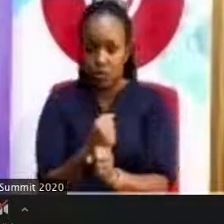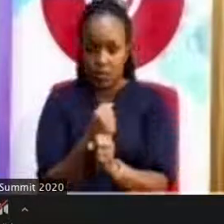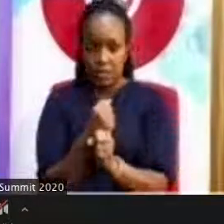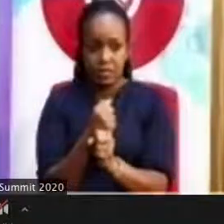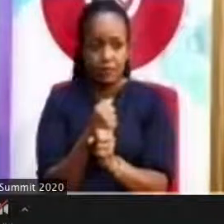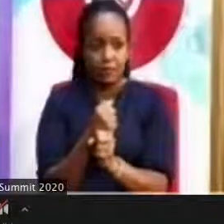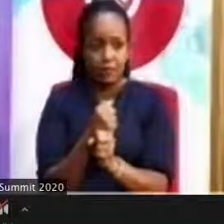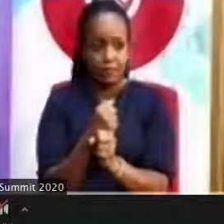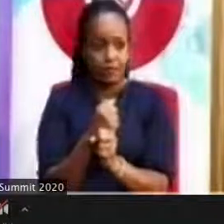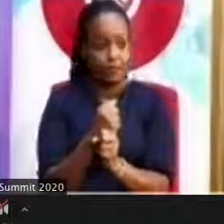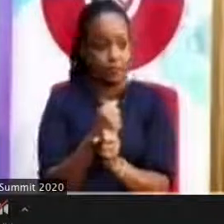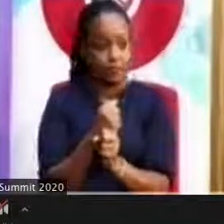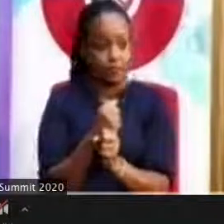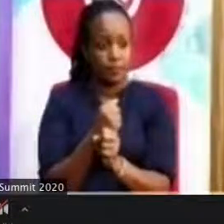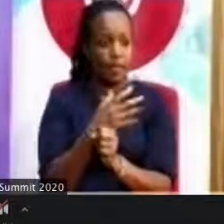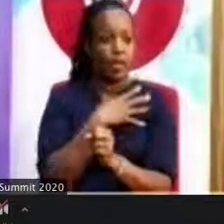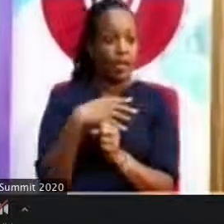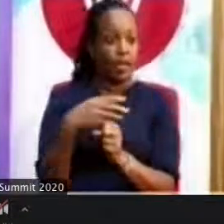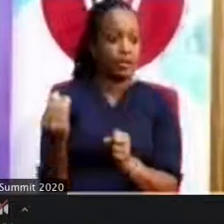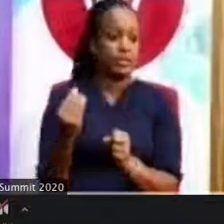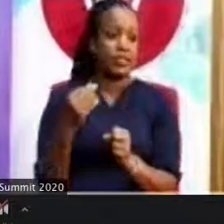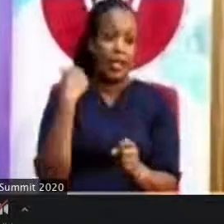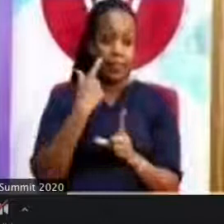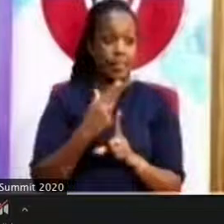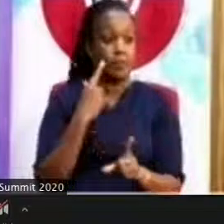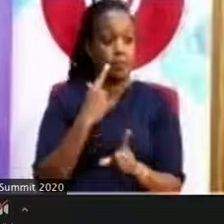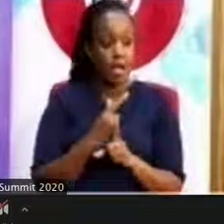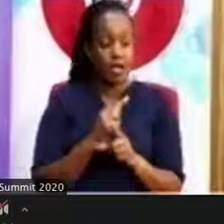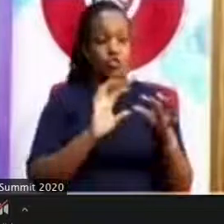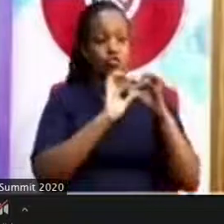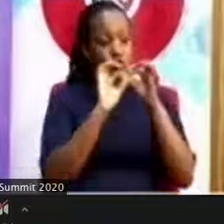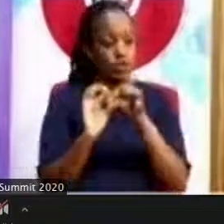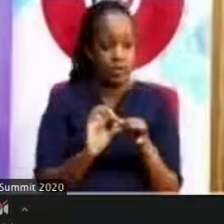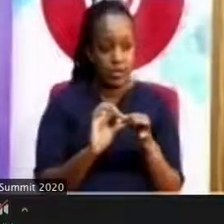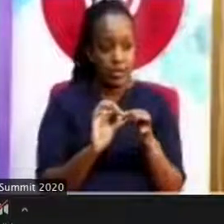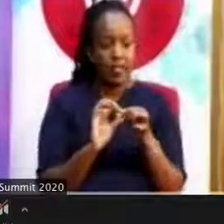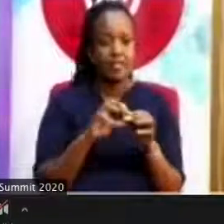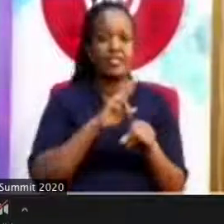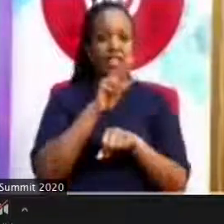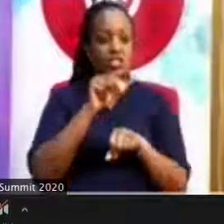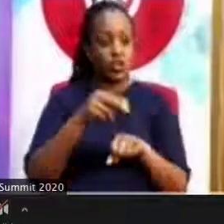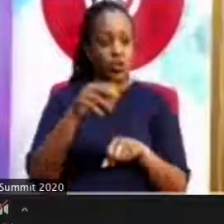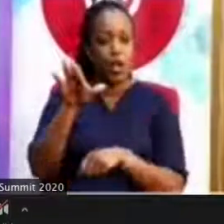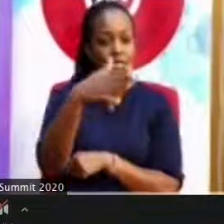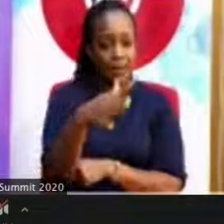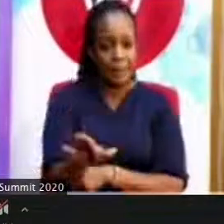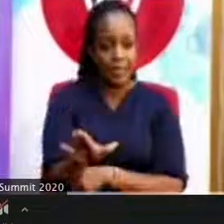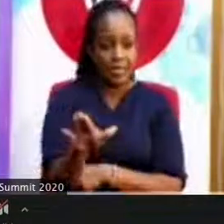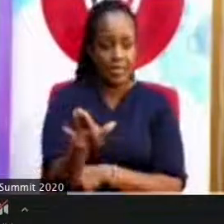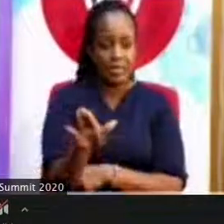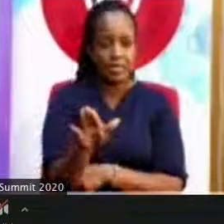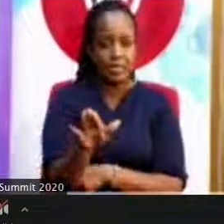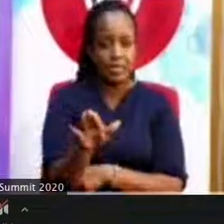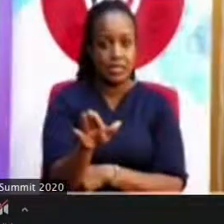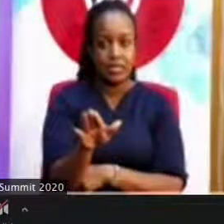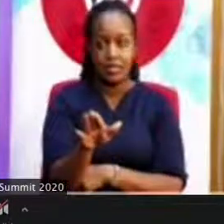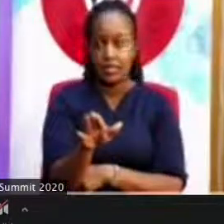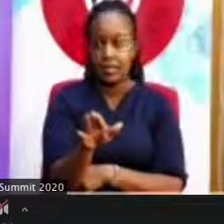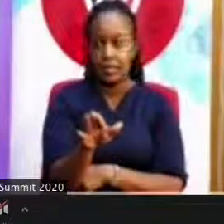the labor unions, the National Assembly, that is our parliament, to